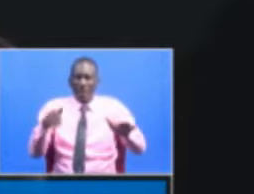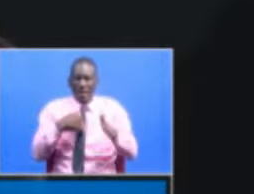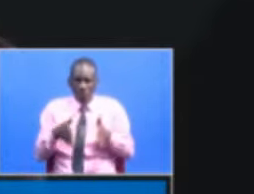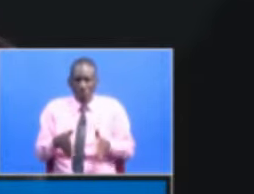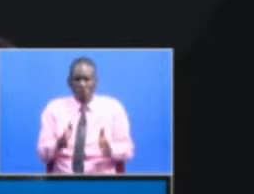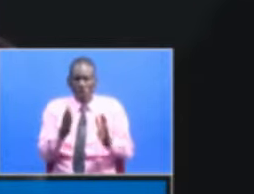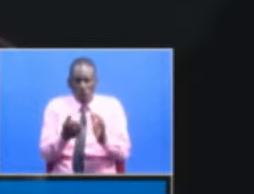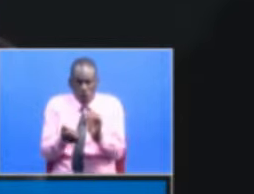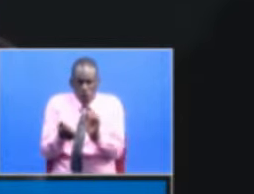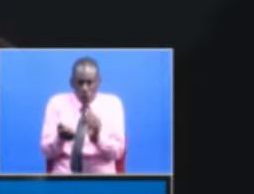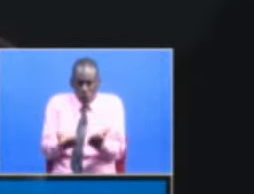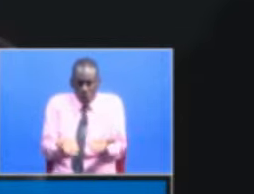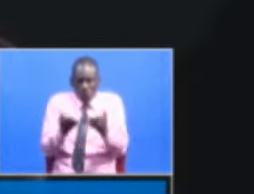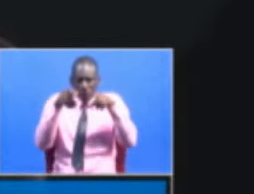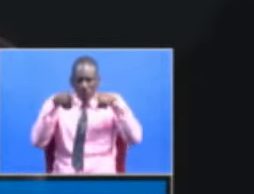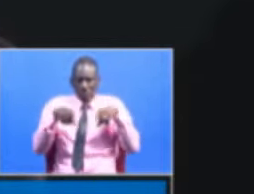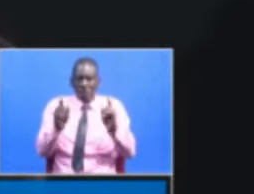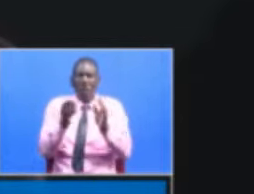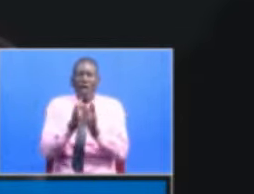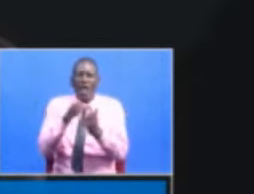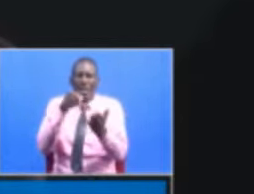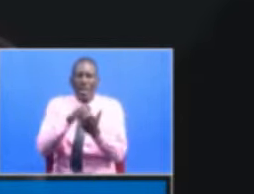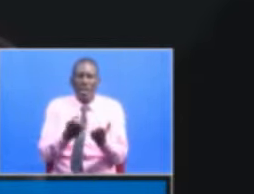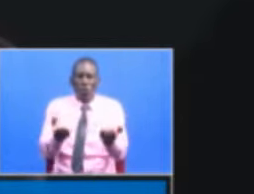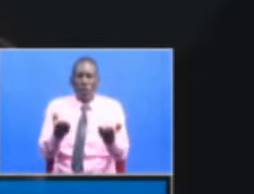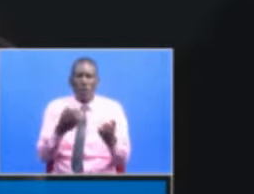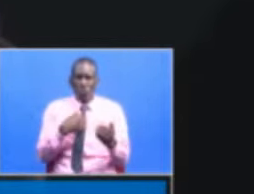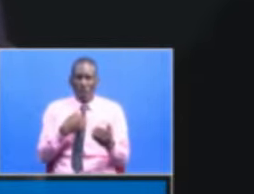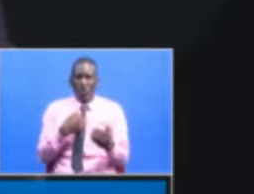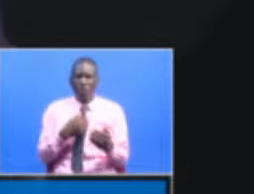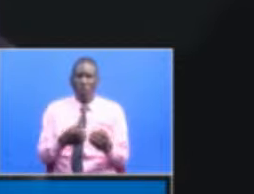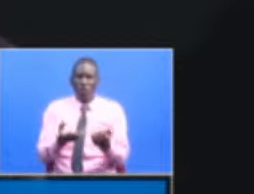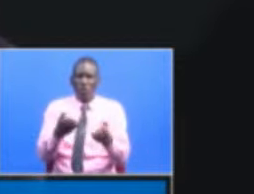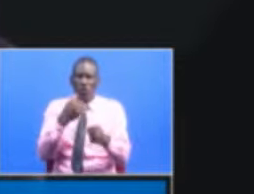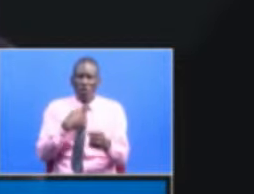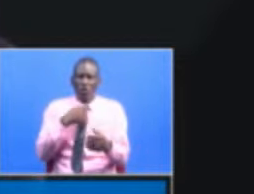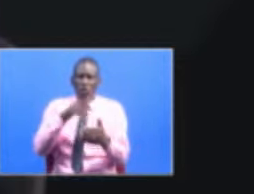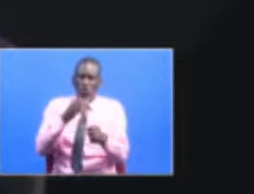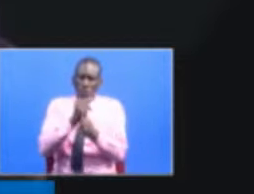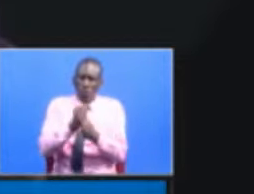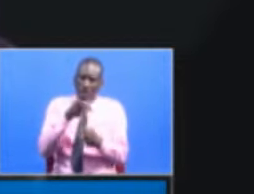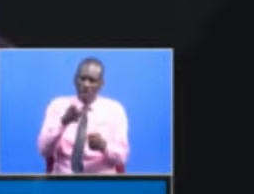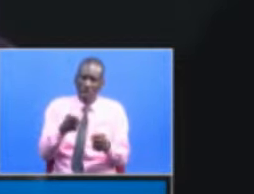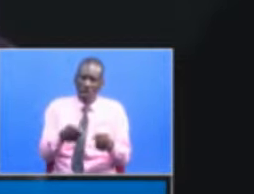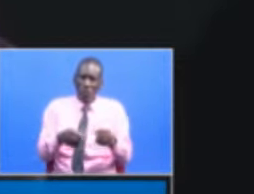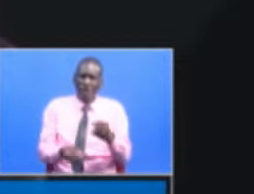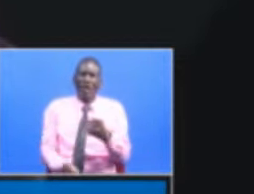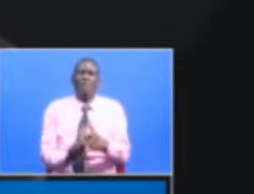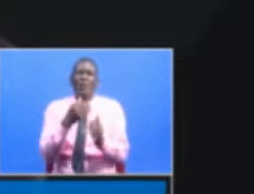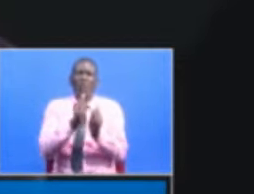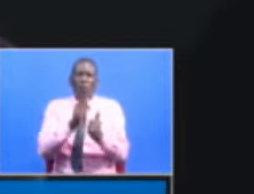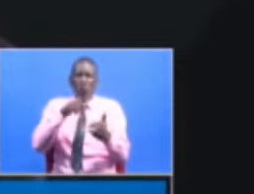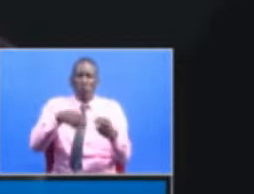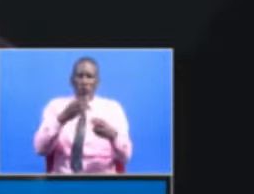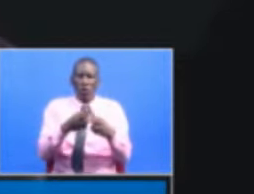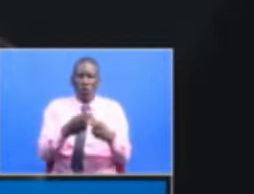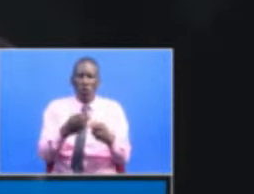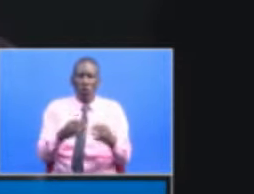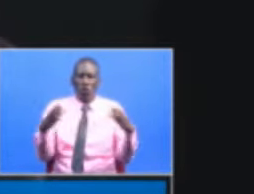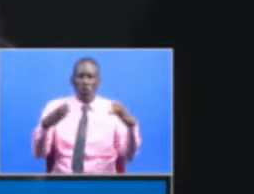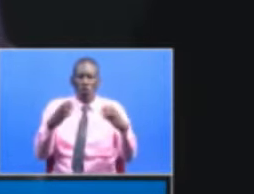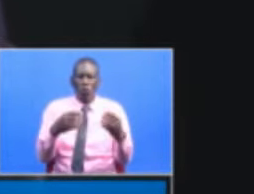itself. Mm. And again, we need to have to put in place what we are doing here in Isiolo. Mm. Is we are putting in place what is called grazing plans, community grazing